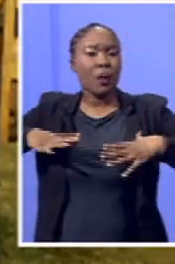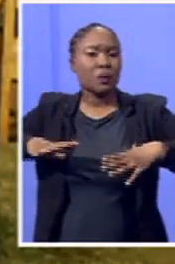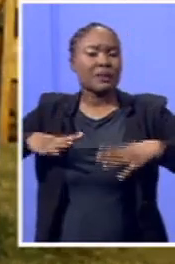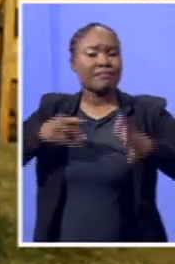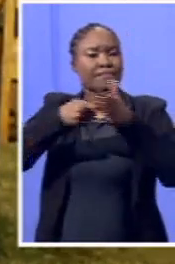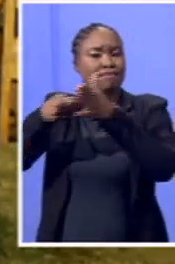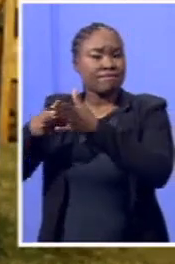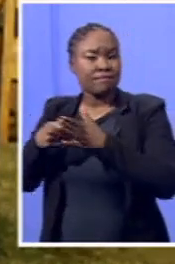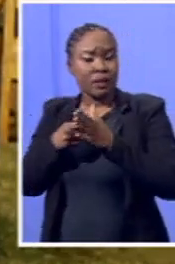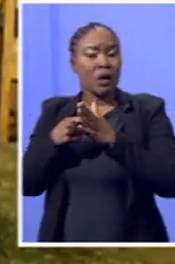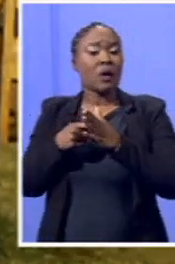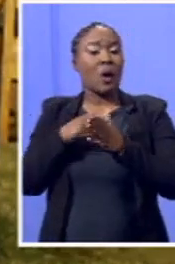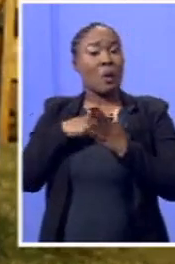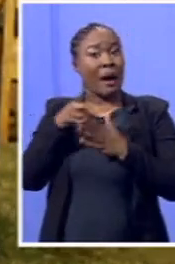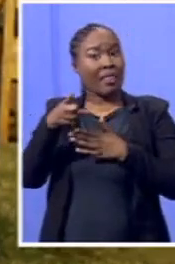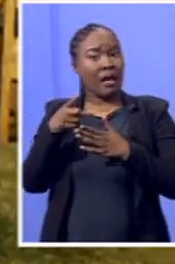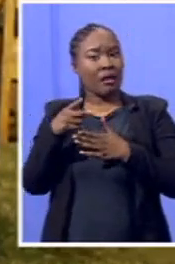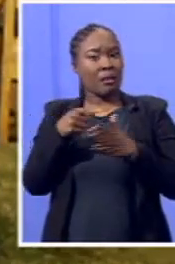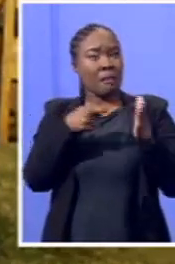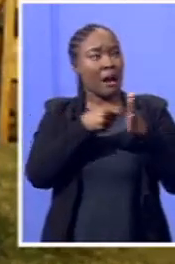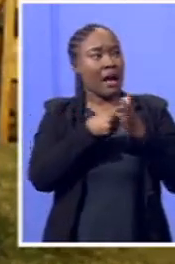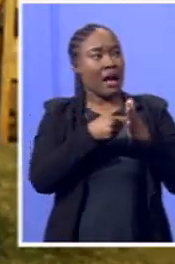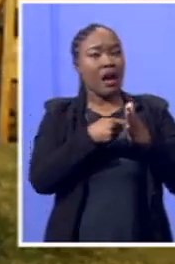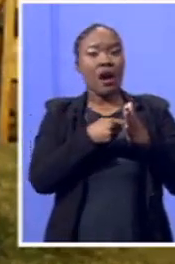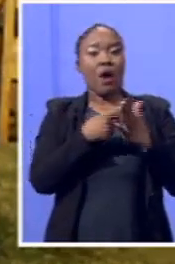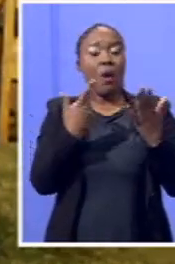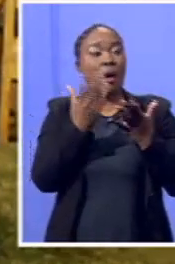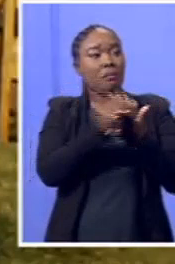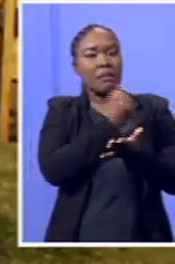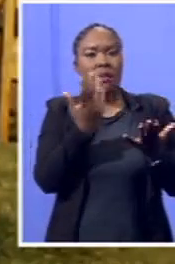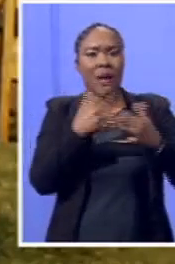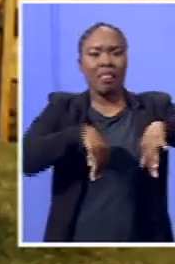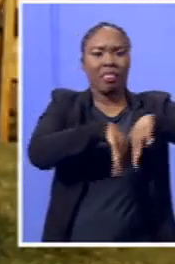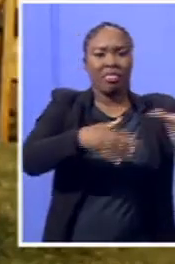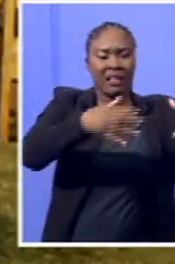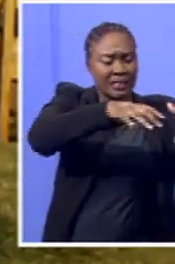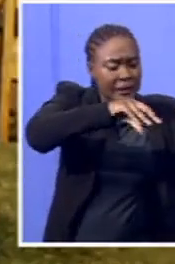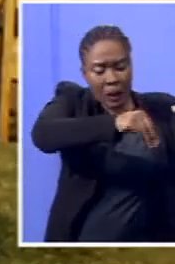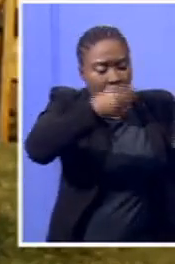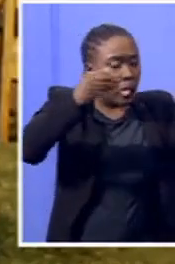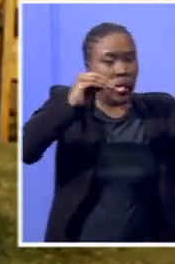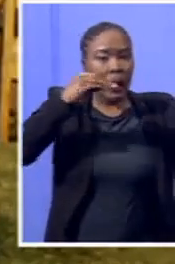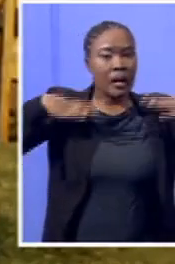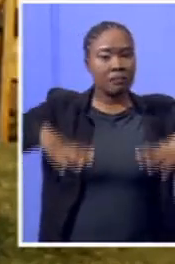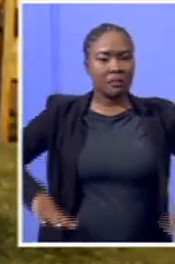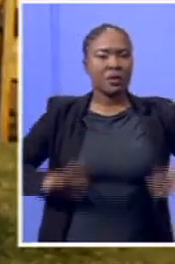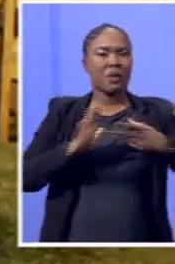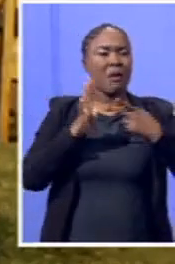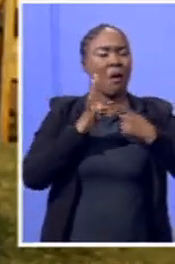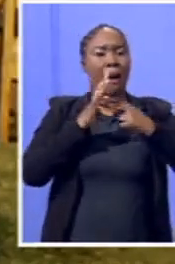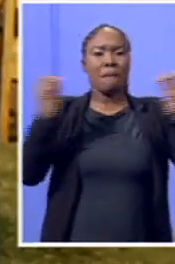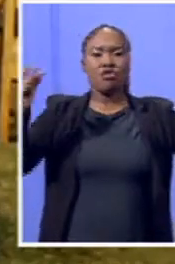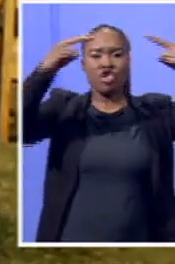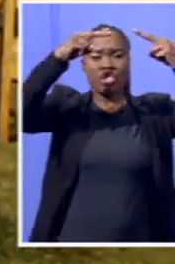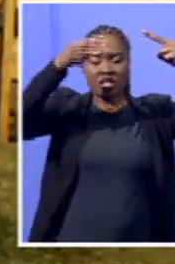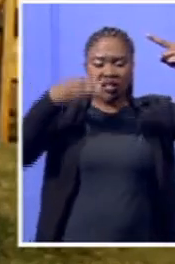because I get them from the bushes, under the bridges, in the dustbins, they are naked. When I'm driving to